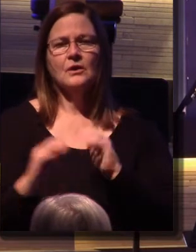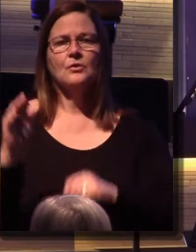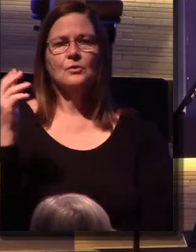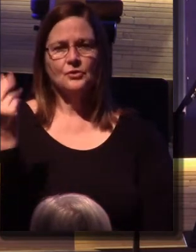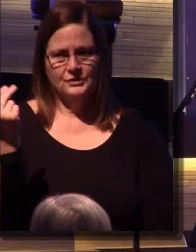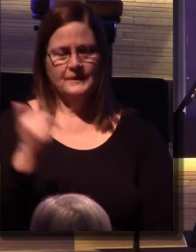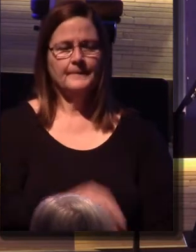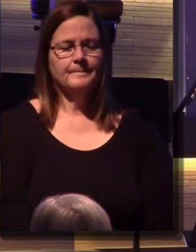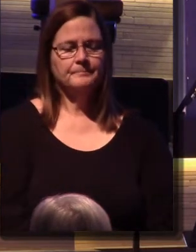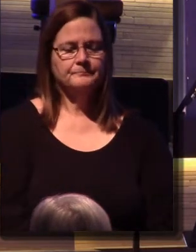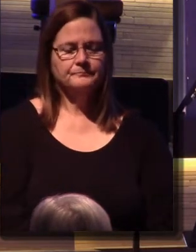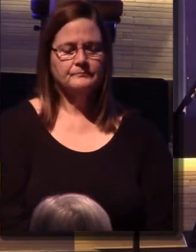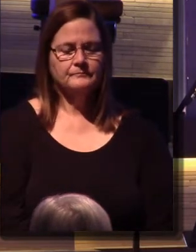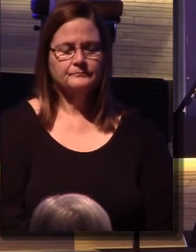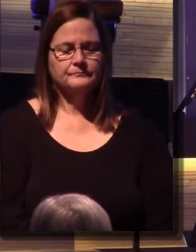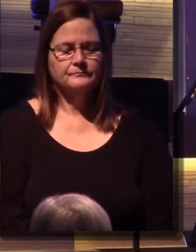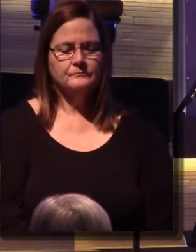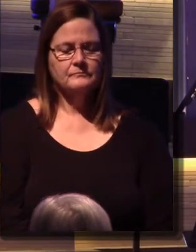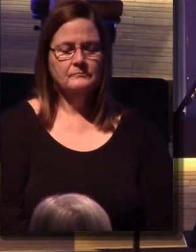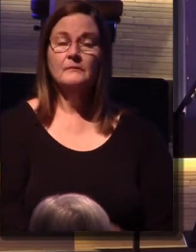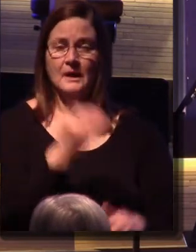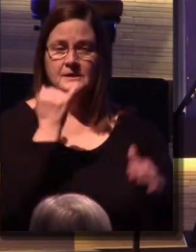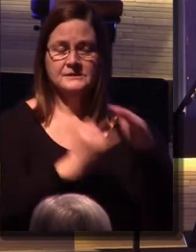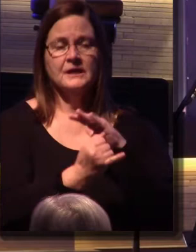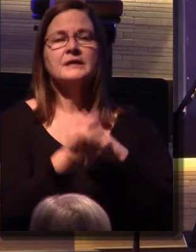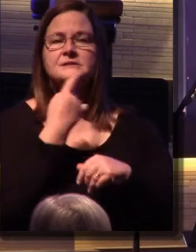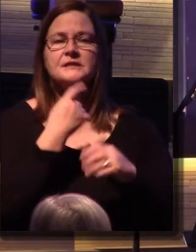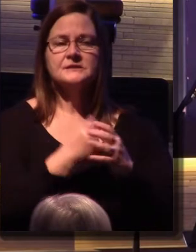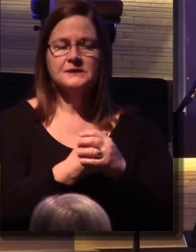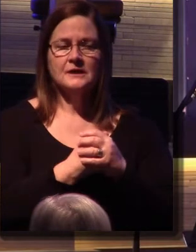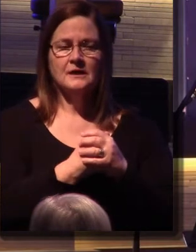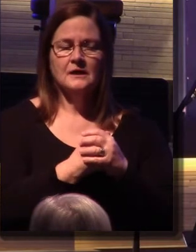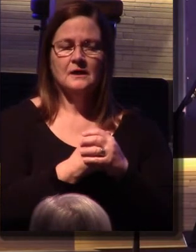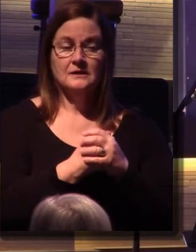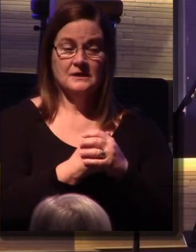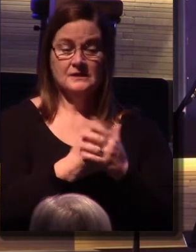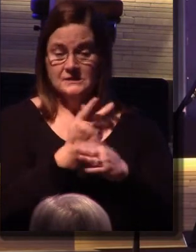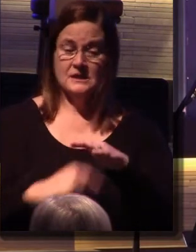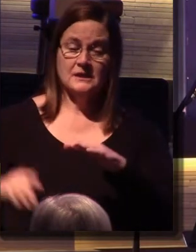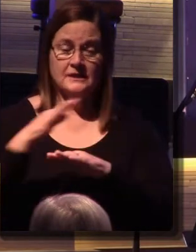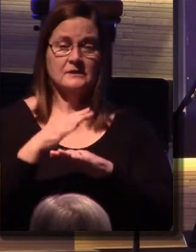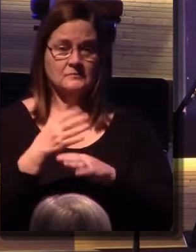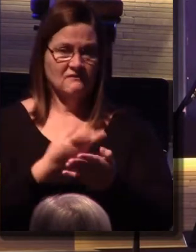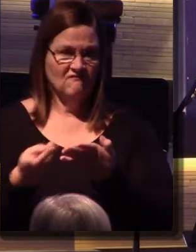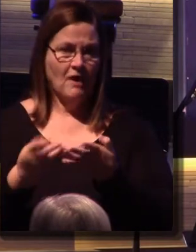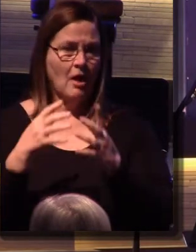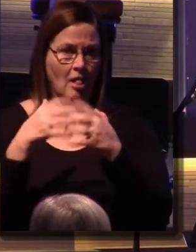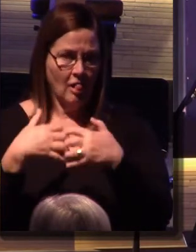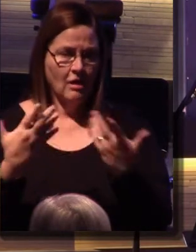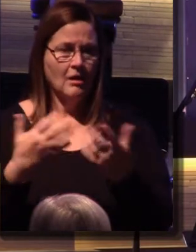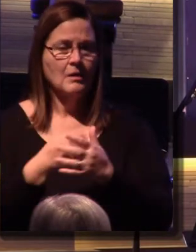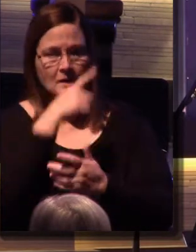13, Isaiah tells us that these man-made, prideful, sinful kingdoms fall because